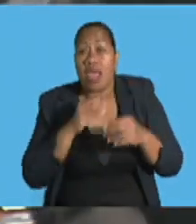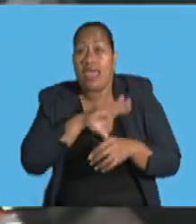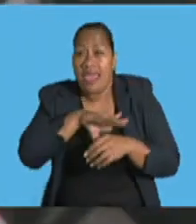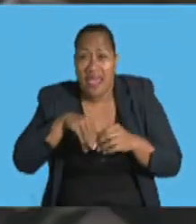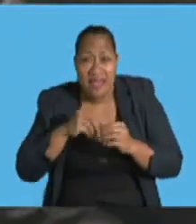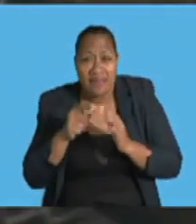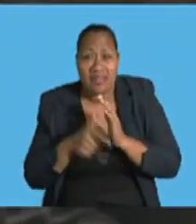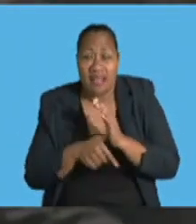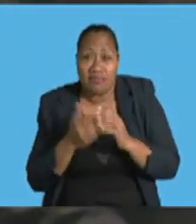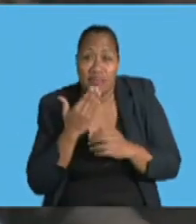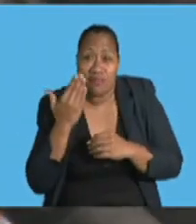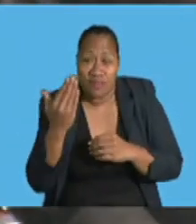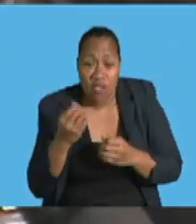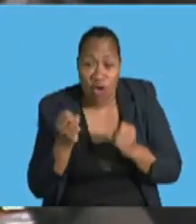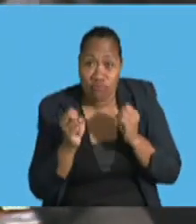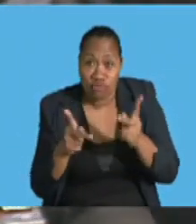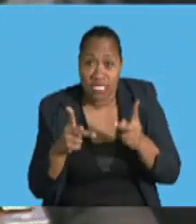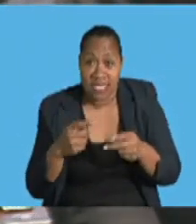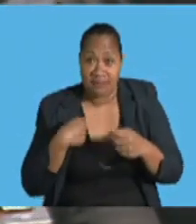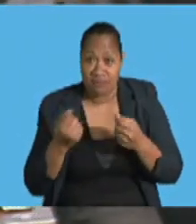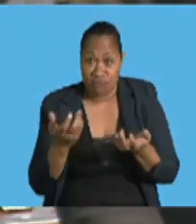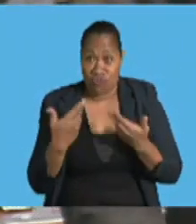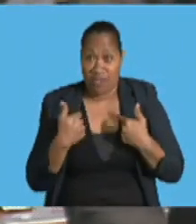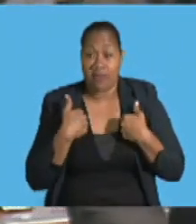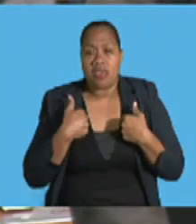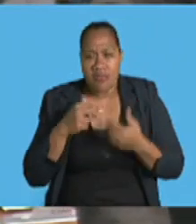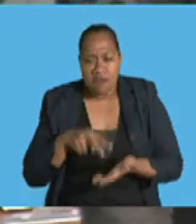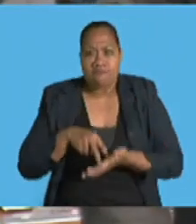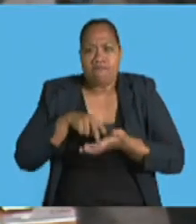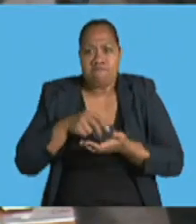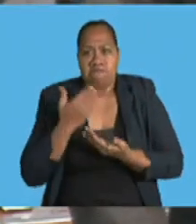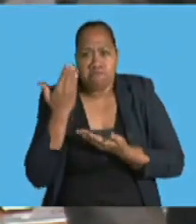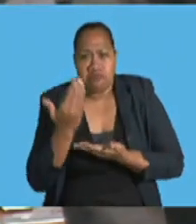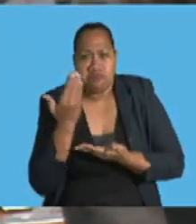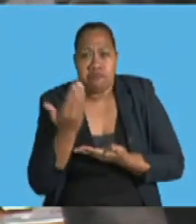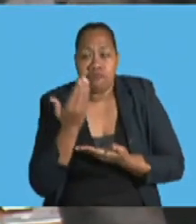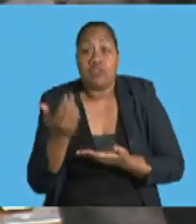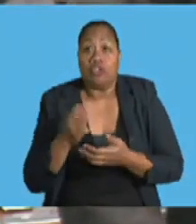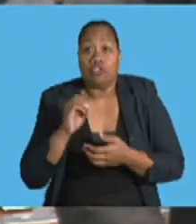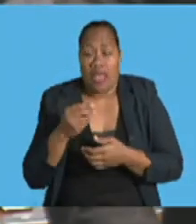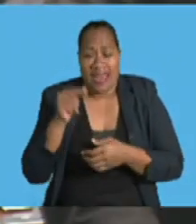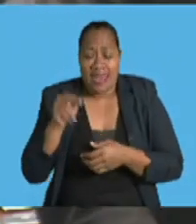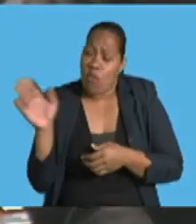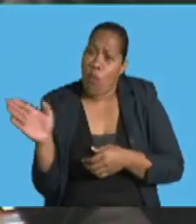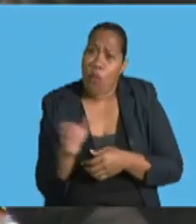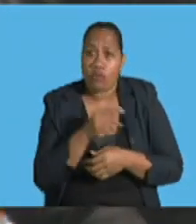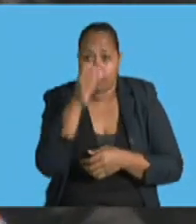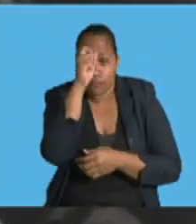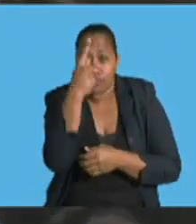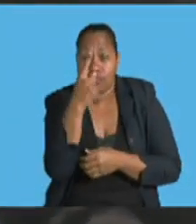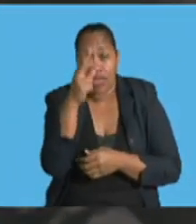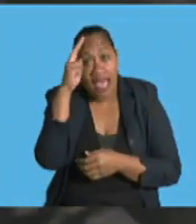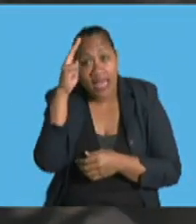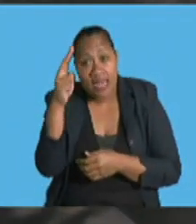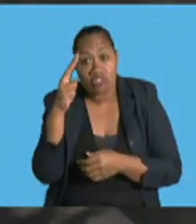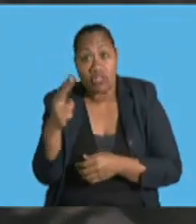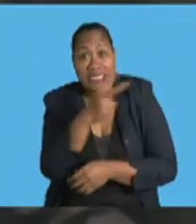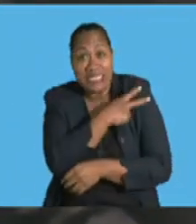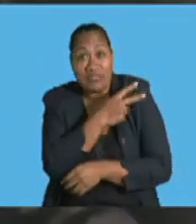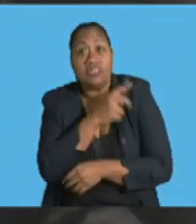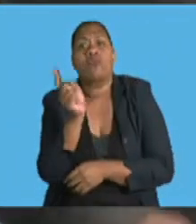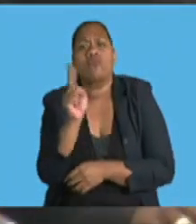that I have been given, because everyone needs to understand that national security is economic